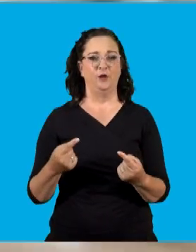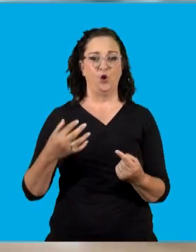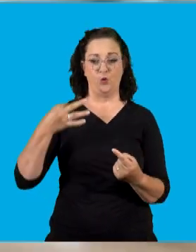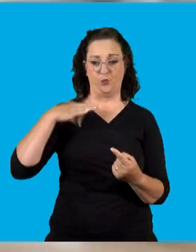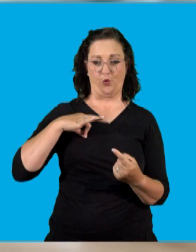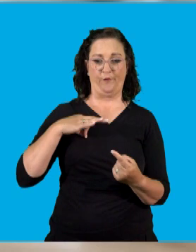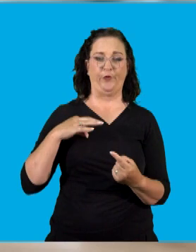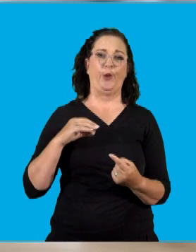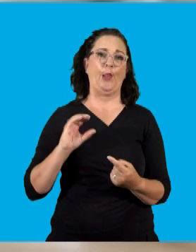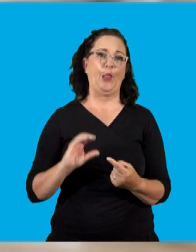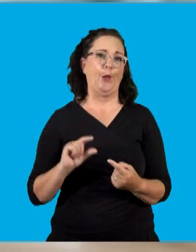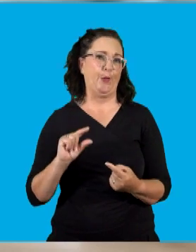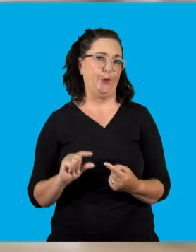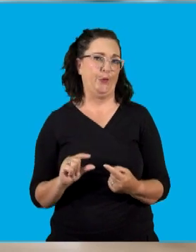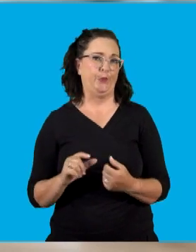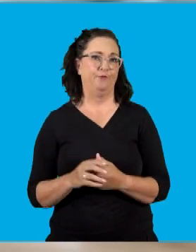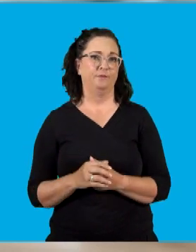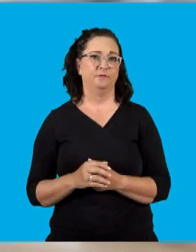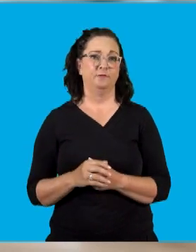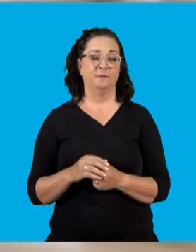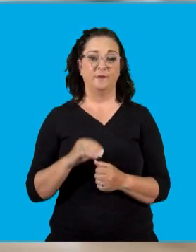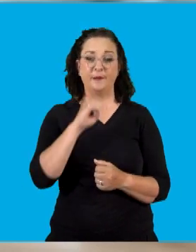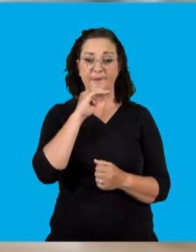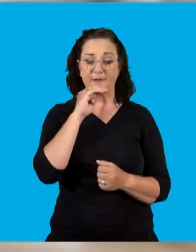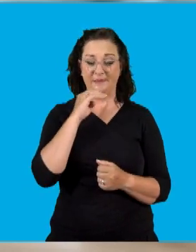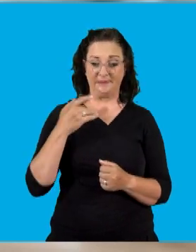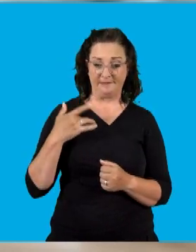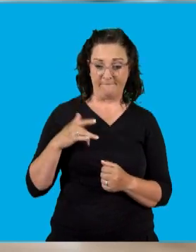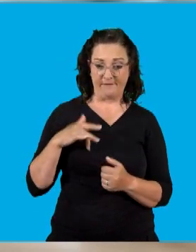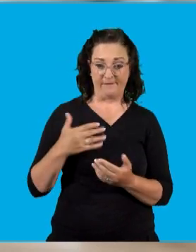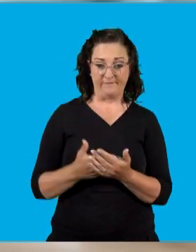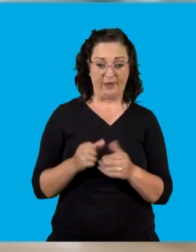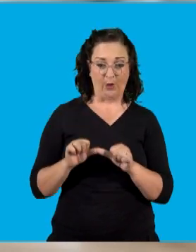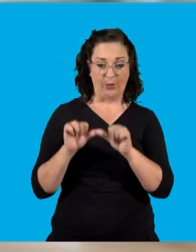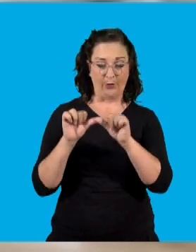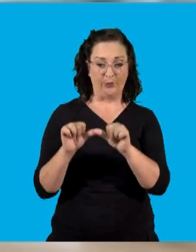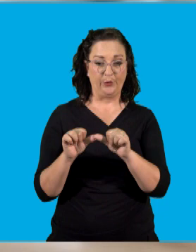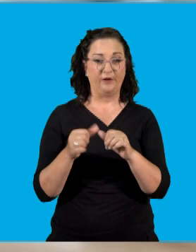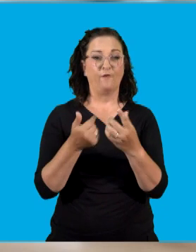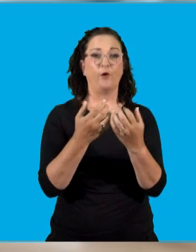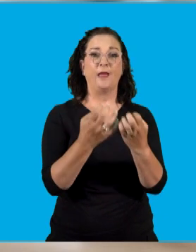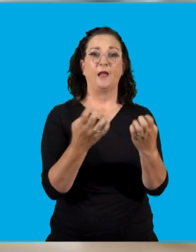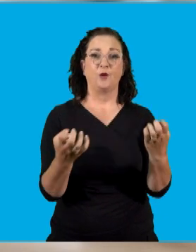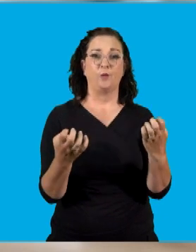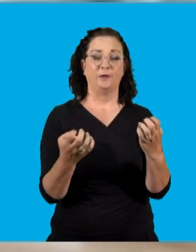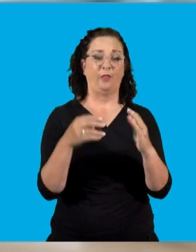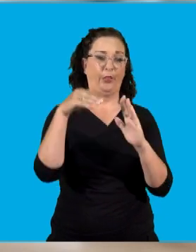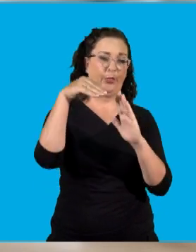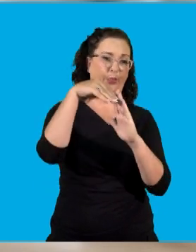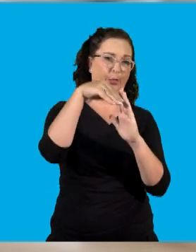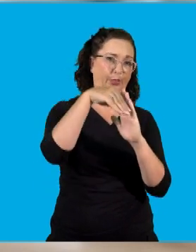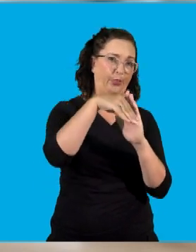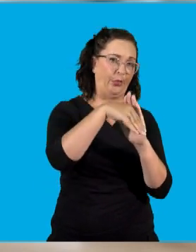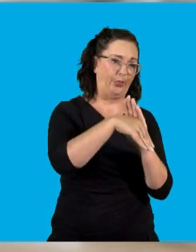it's going to be difficult for that particular business to survive economic decline. If there's economic decline in a